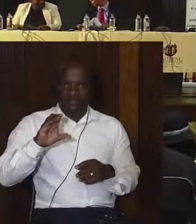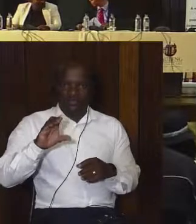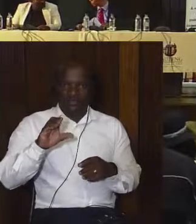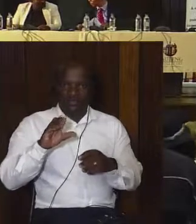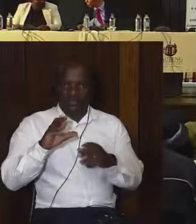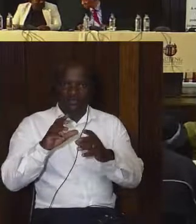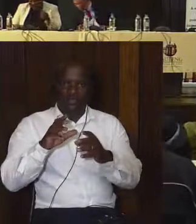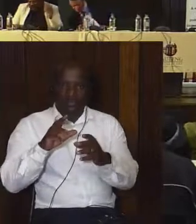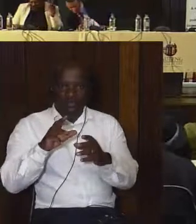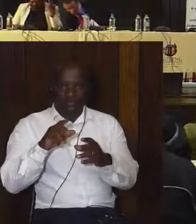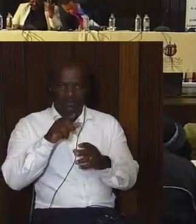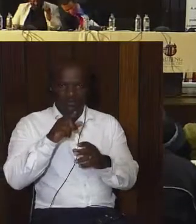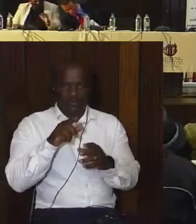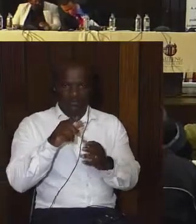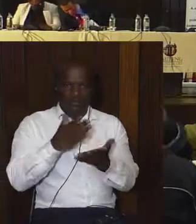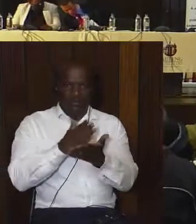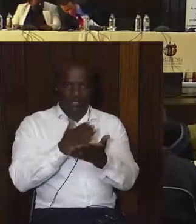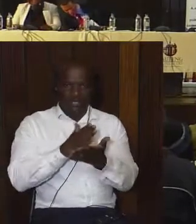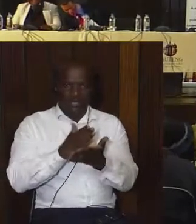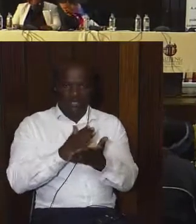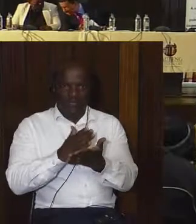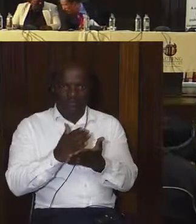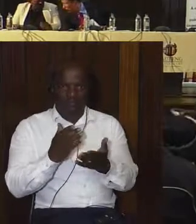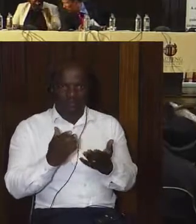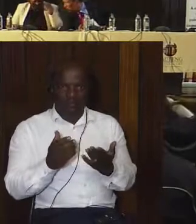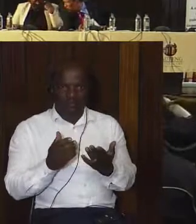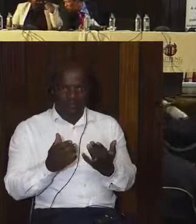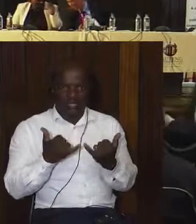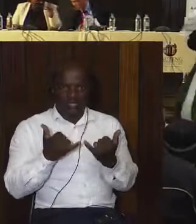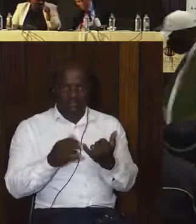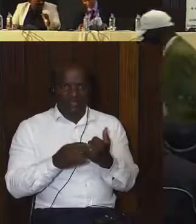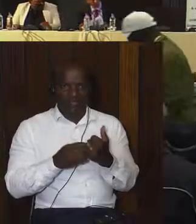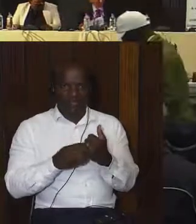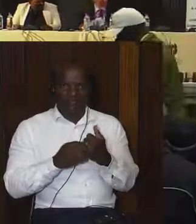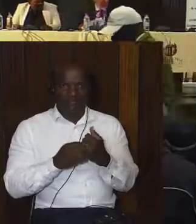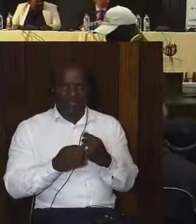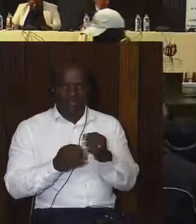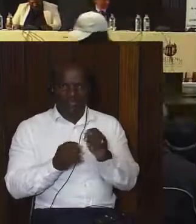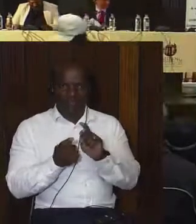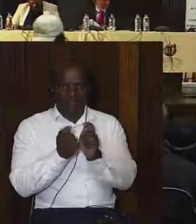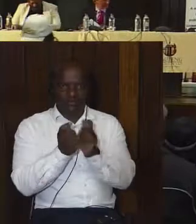How is it accounted for in terms of this adjustment?